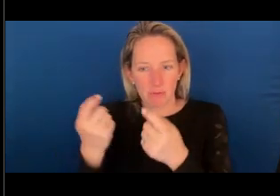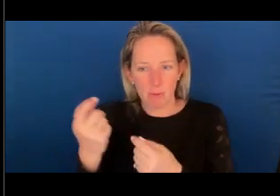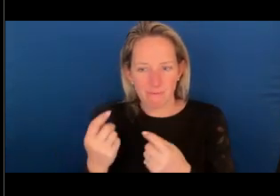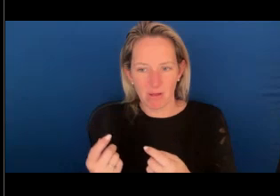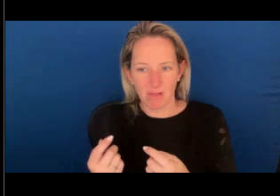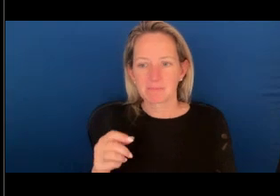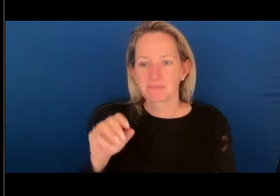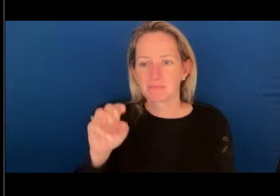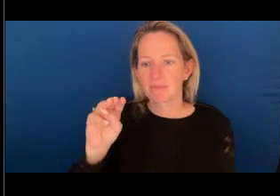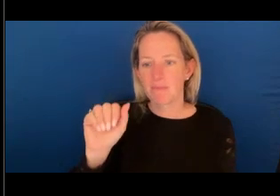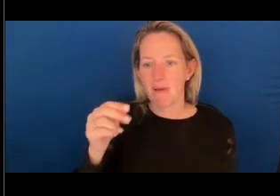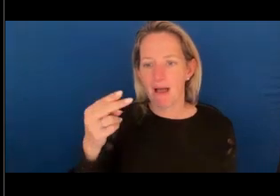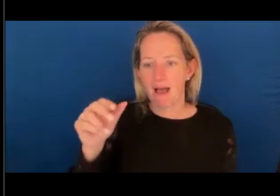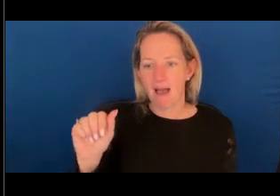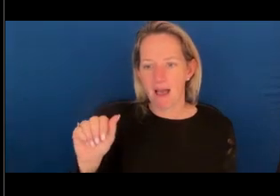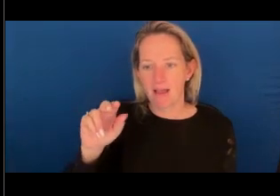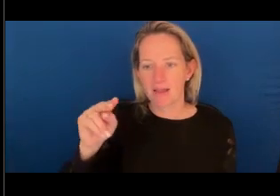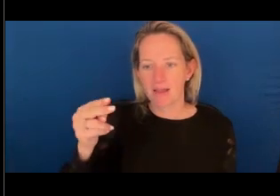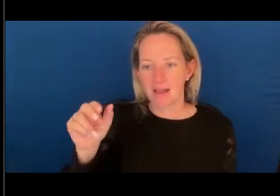yours.